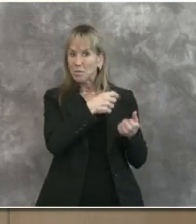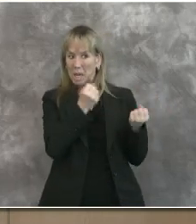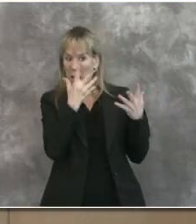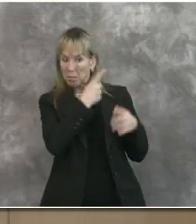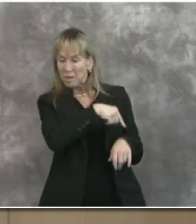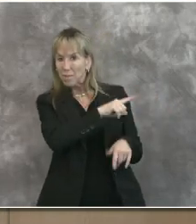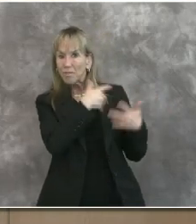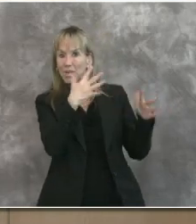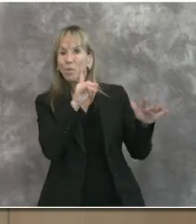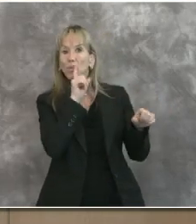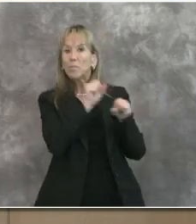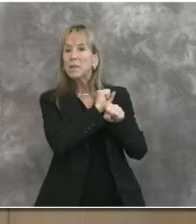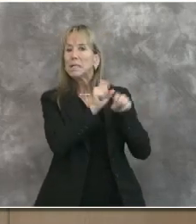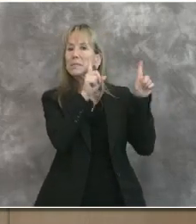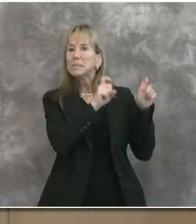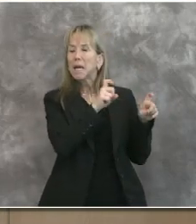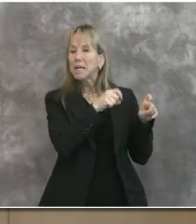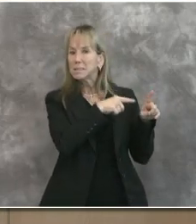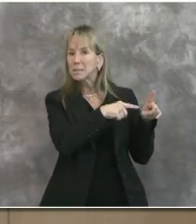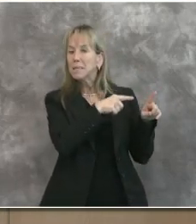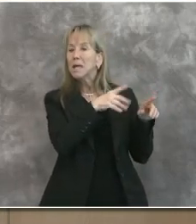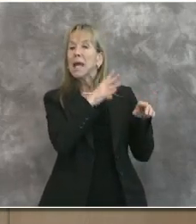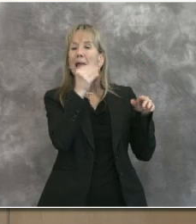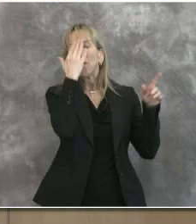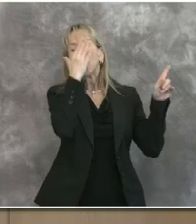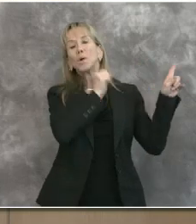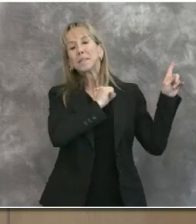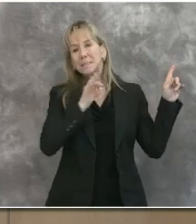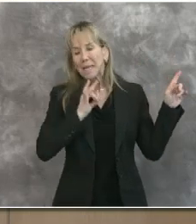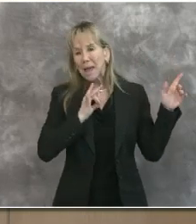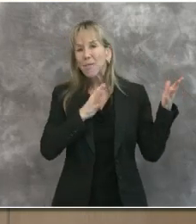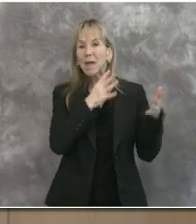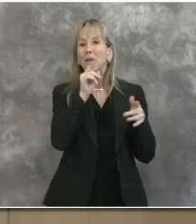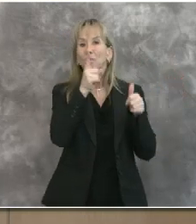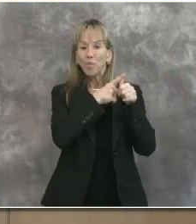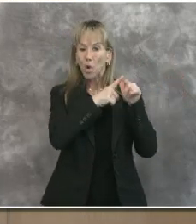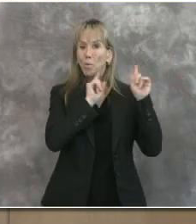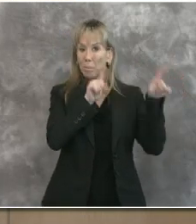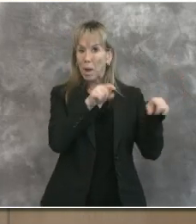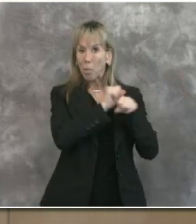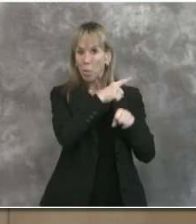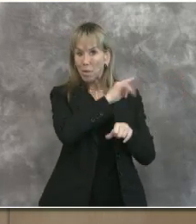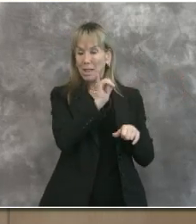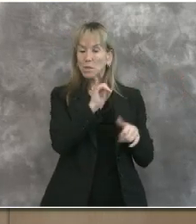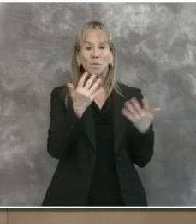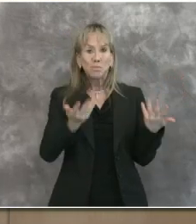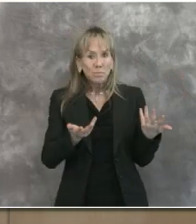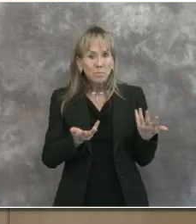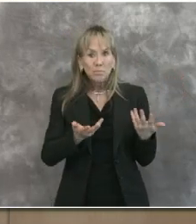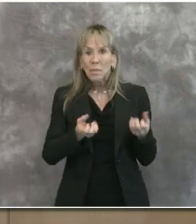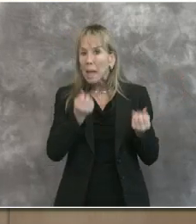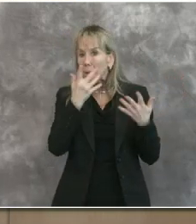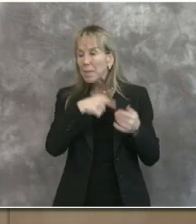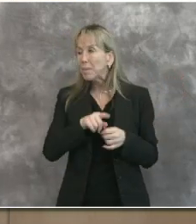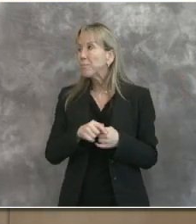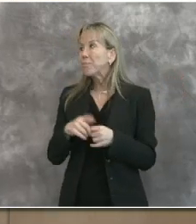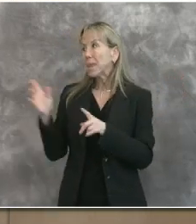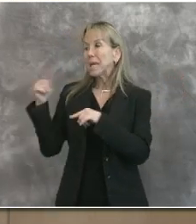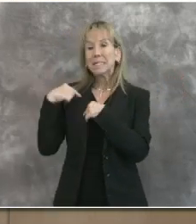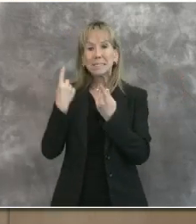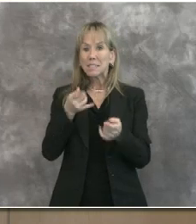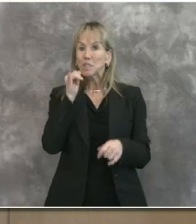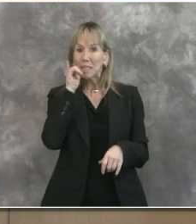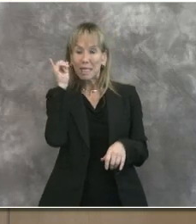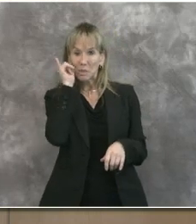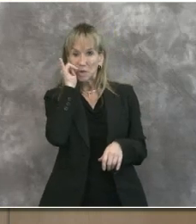tested versus staff and first responders who are also working there? So we didn't receive an update since yesterday's briefing on